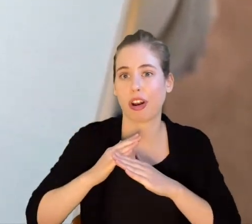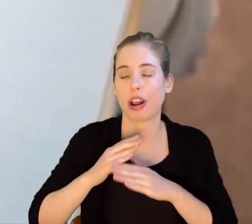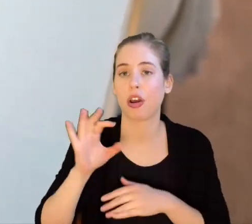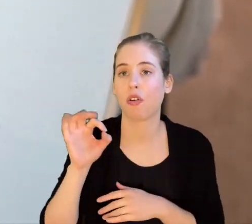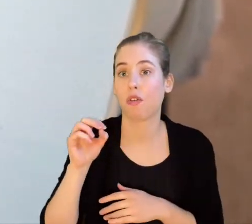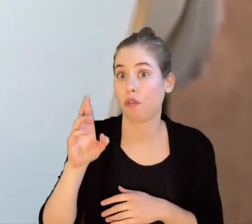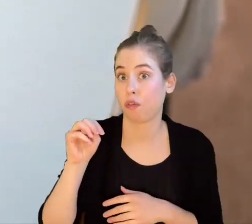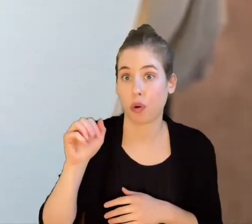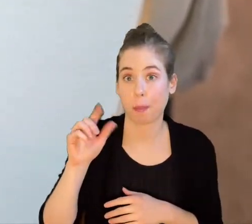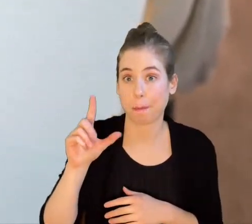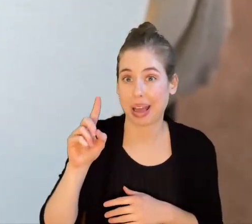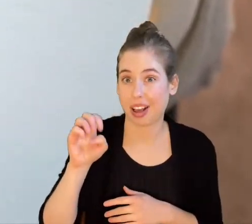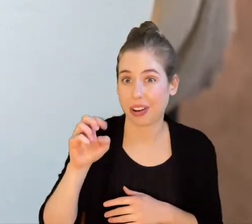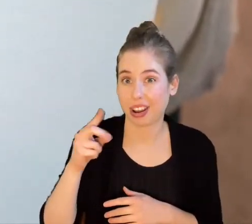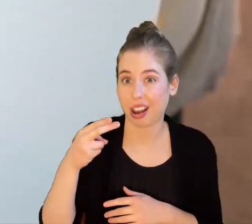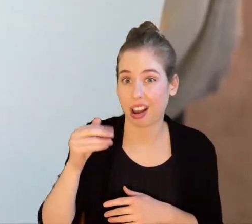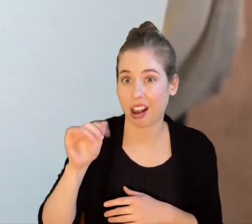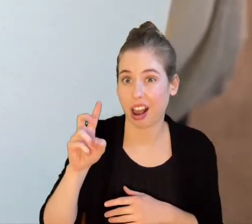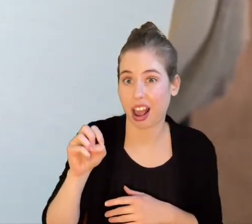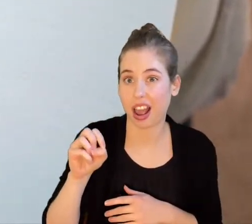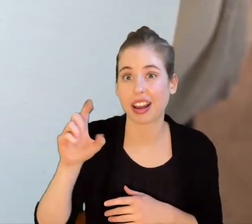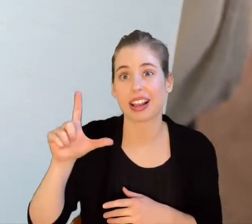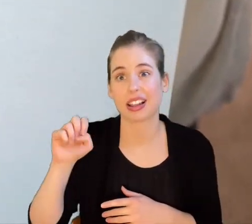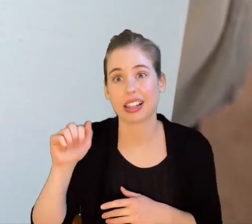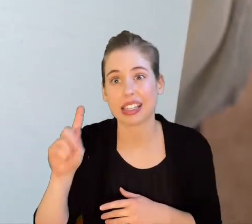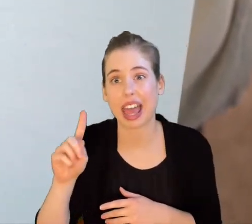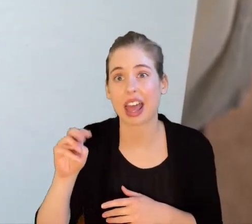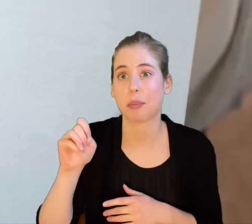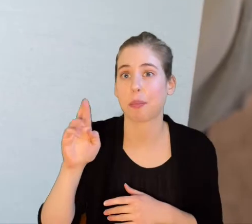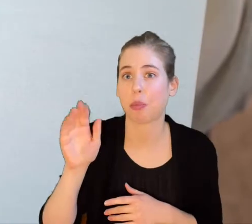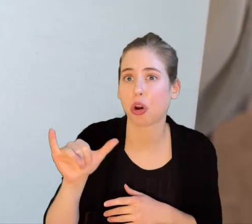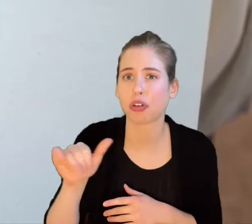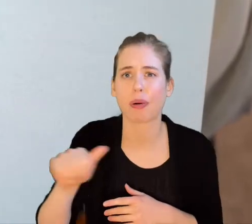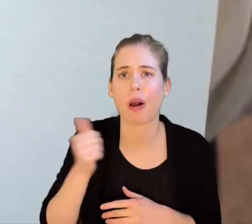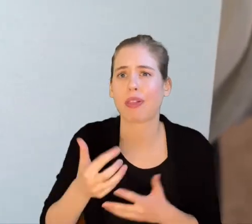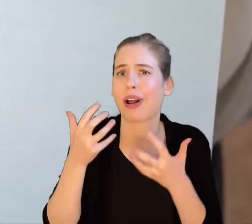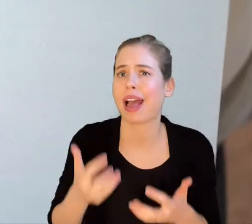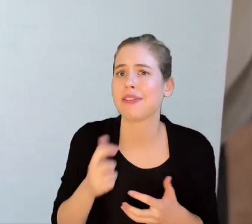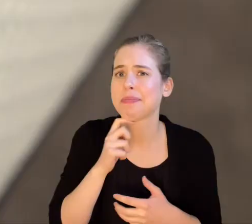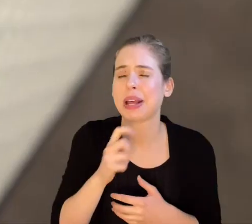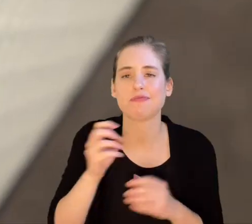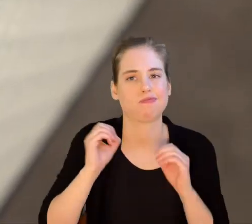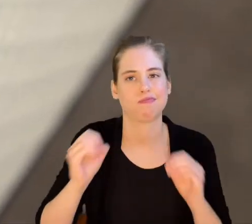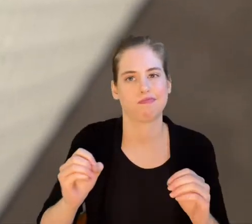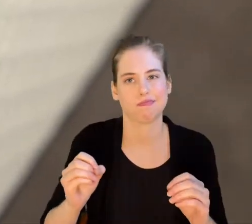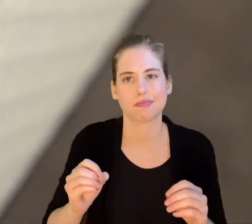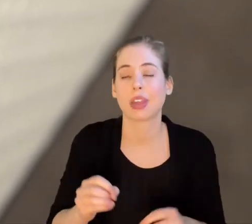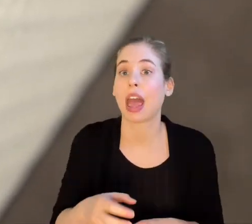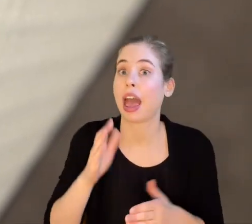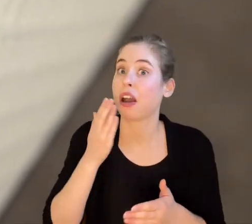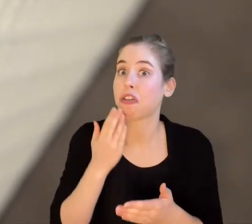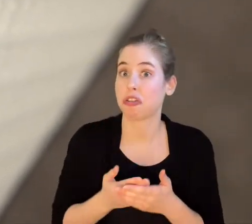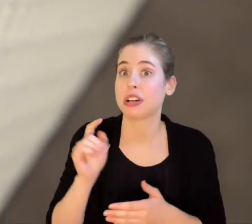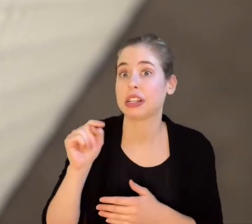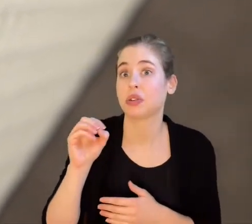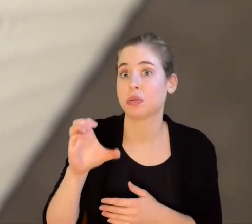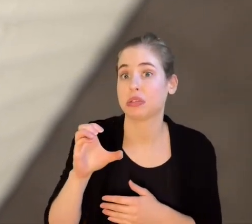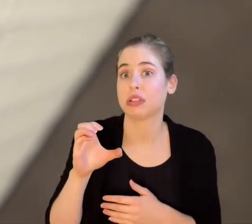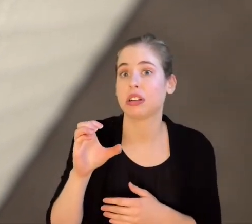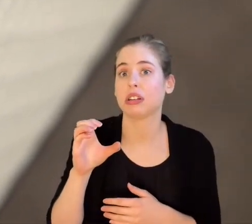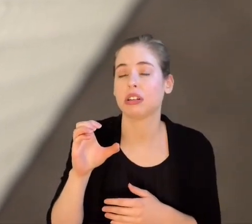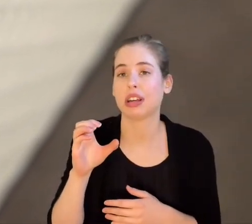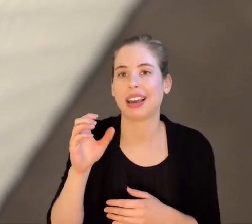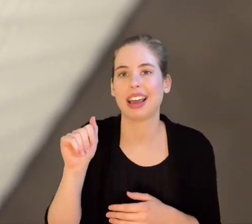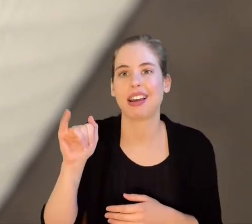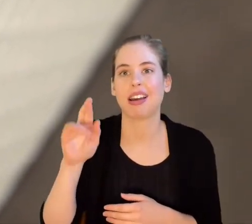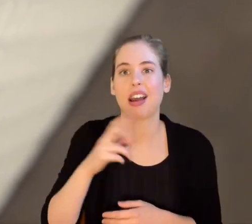other heavy materials, and have a low VOC emission for indoor air quality. The NOLA original 10-inch and the limited